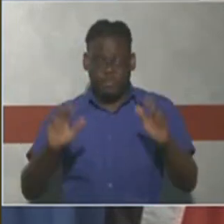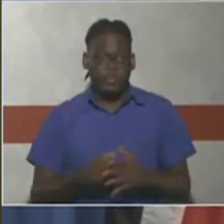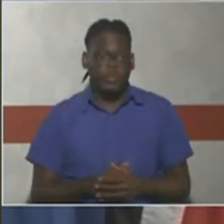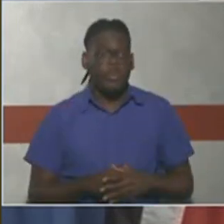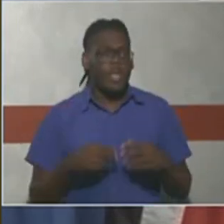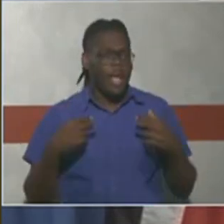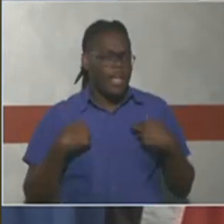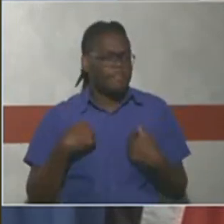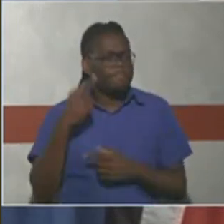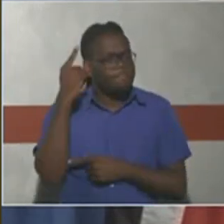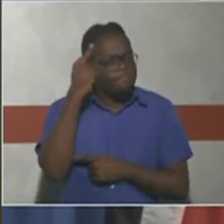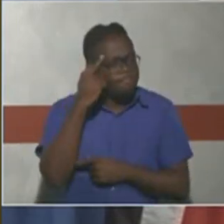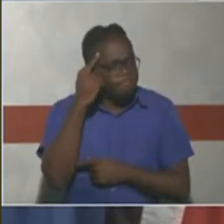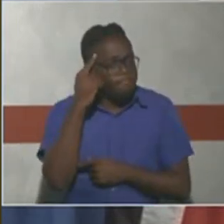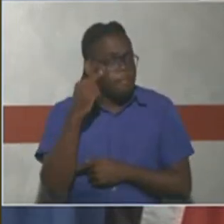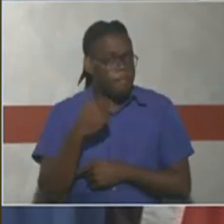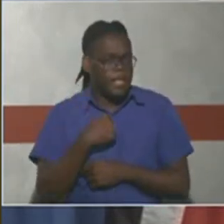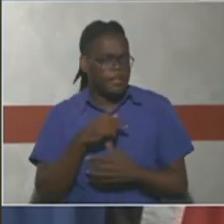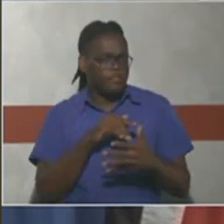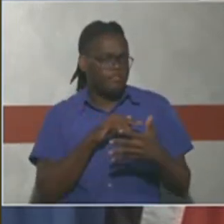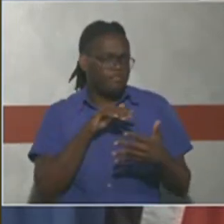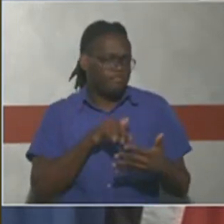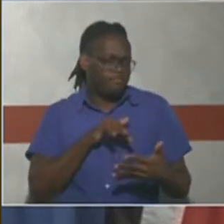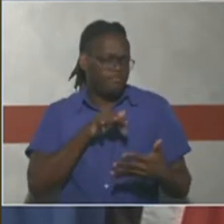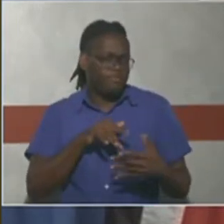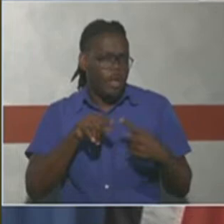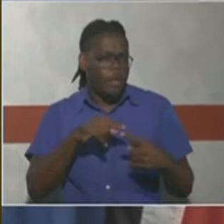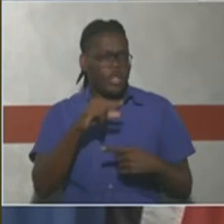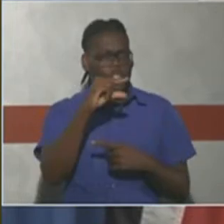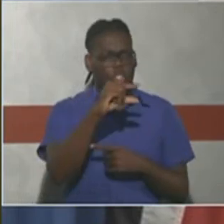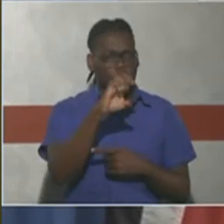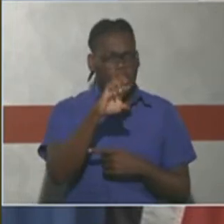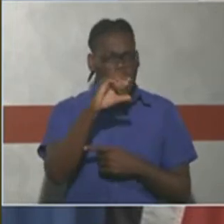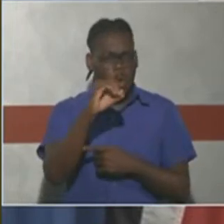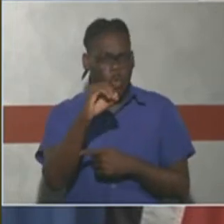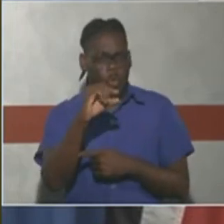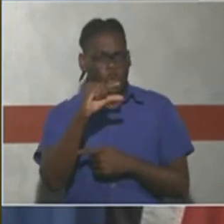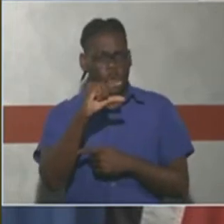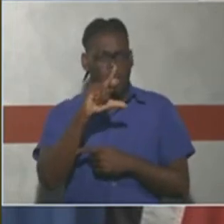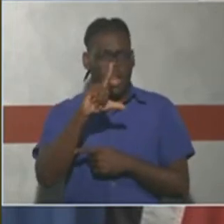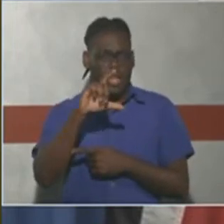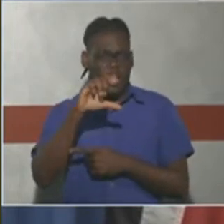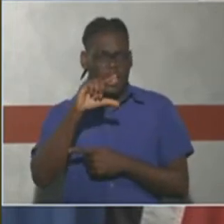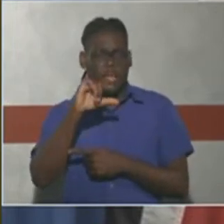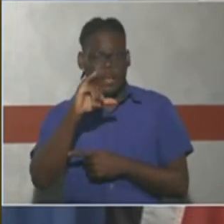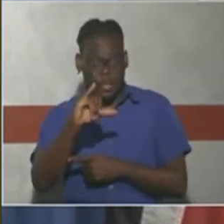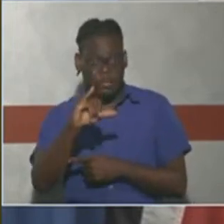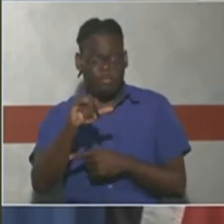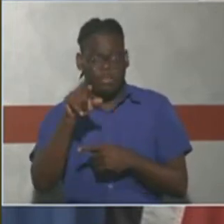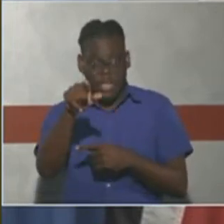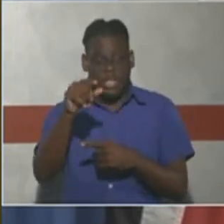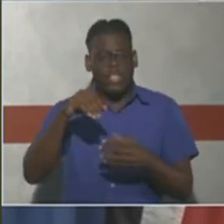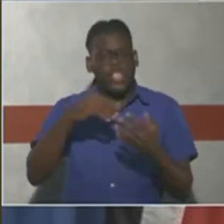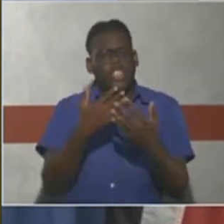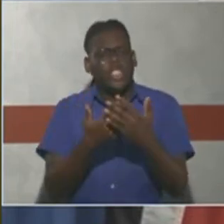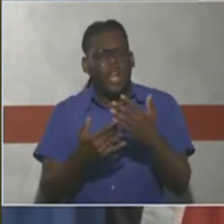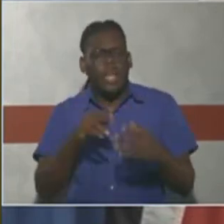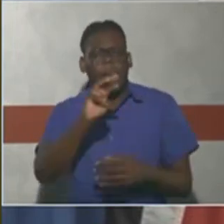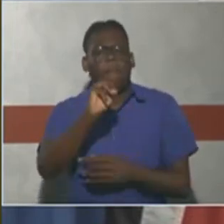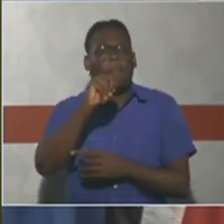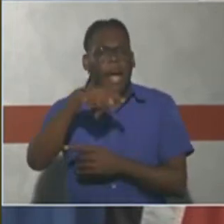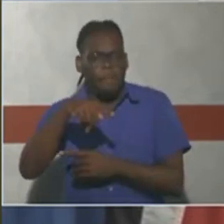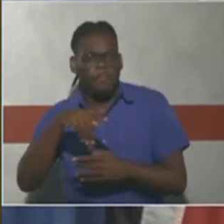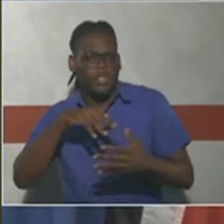what the future will hold for us as we extract what we have been extracting since the late